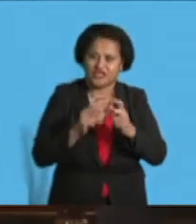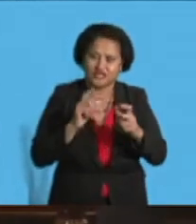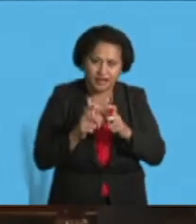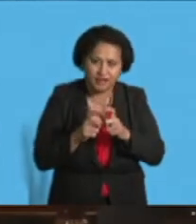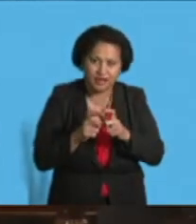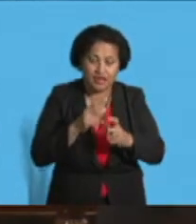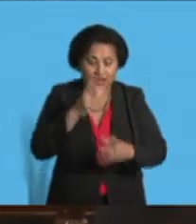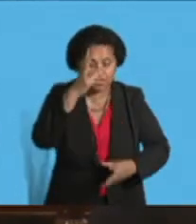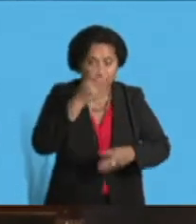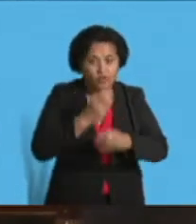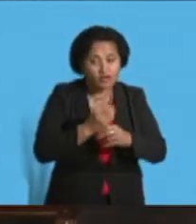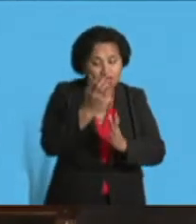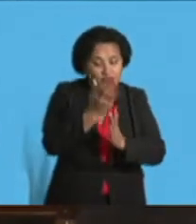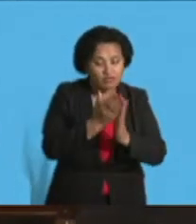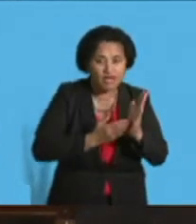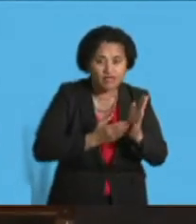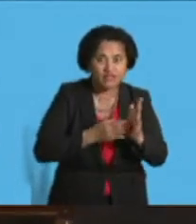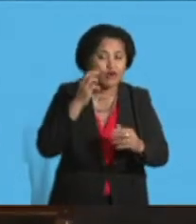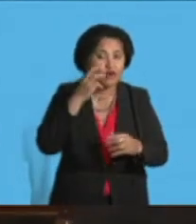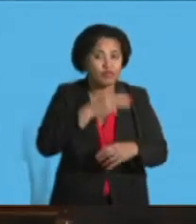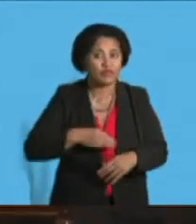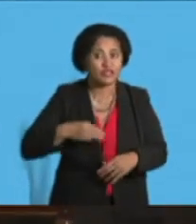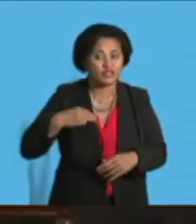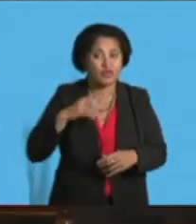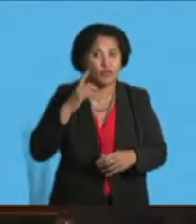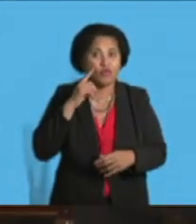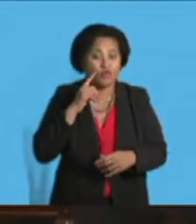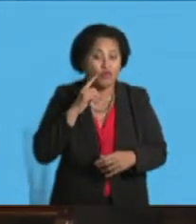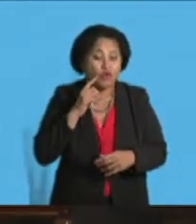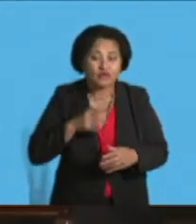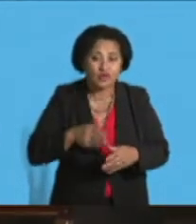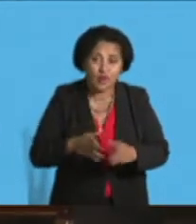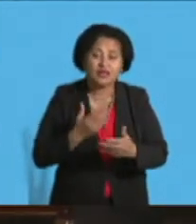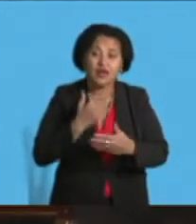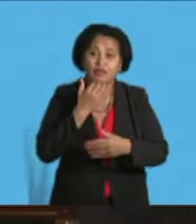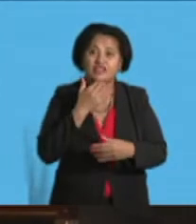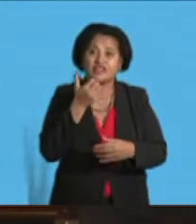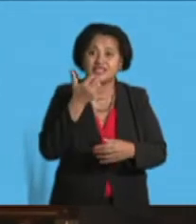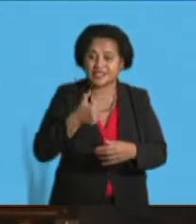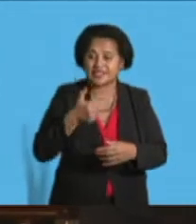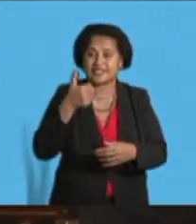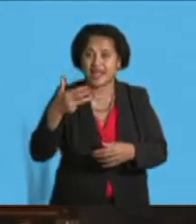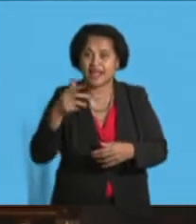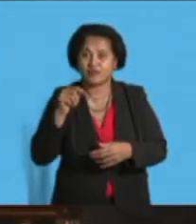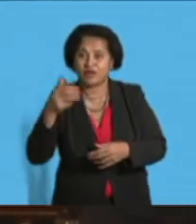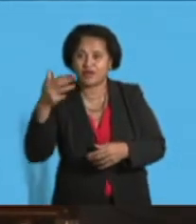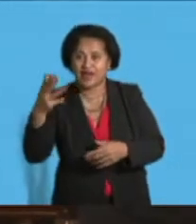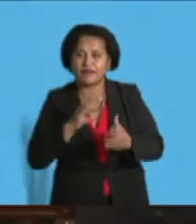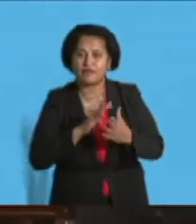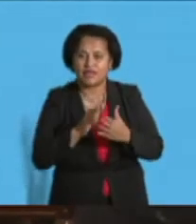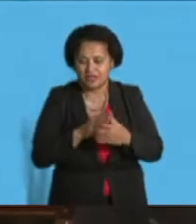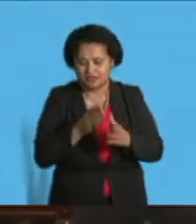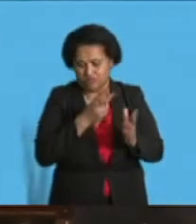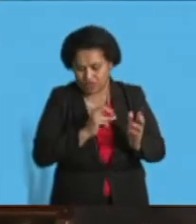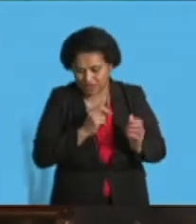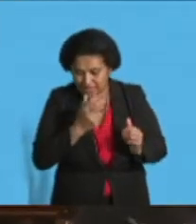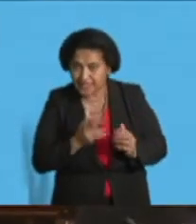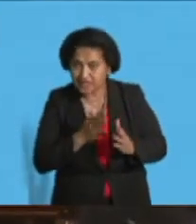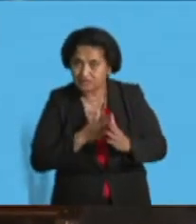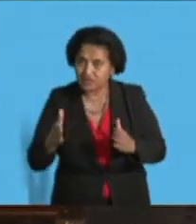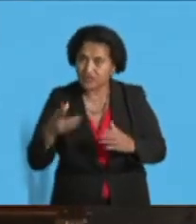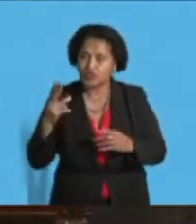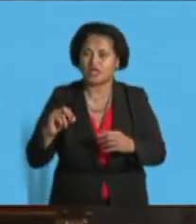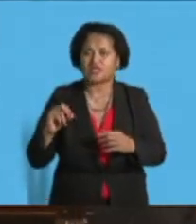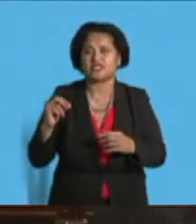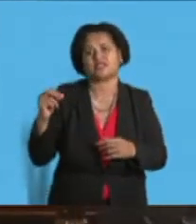the total budgetary allocation for the Ministry of Waterways and Environment is 69.9 million for the fiscal year 2018-19. 14.2 million